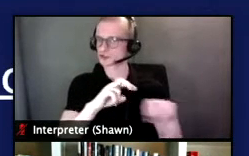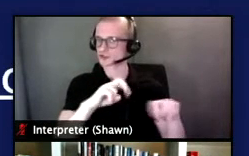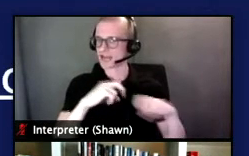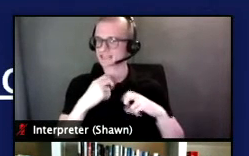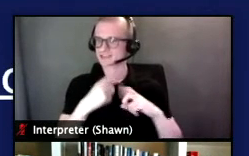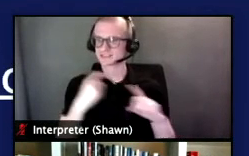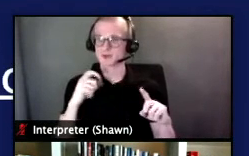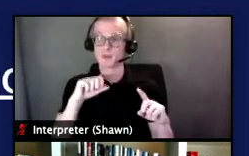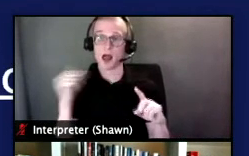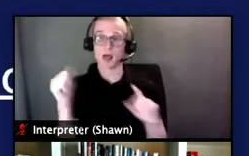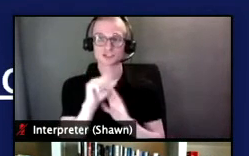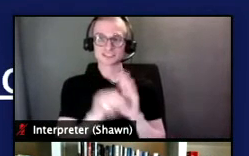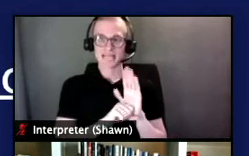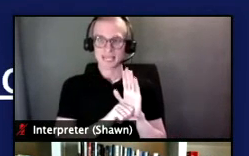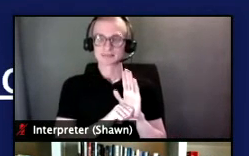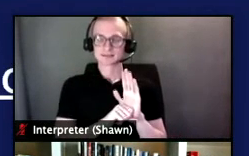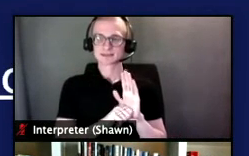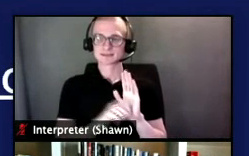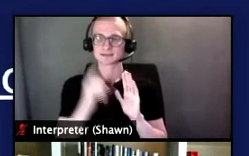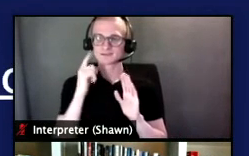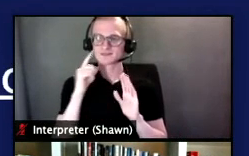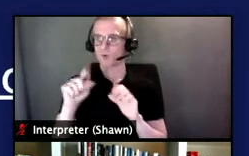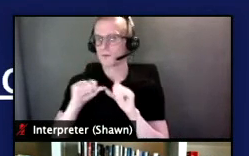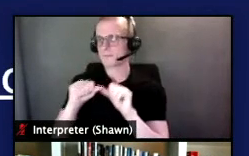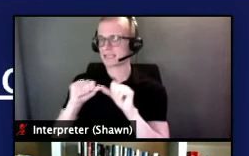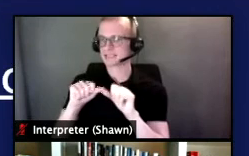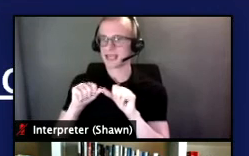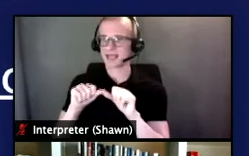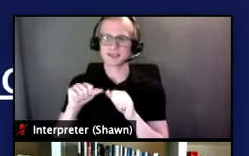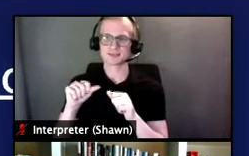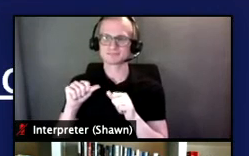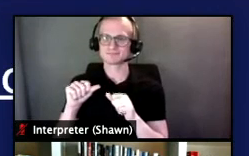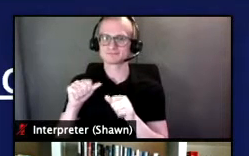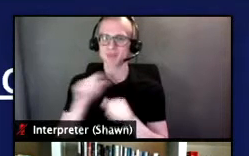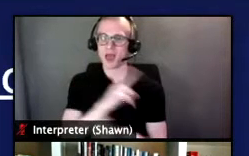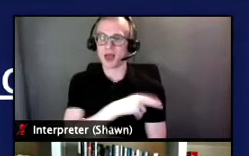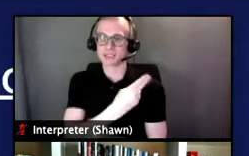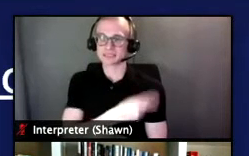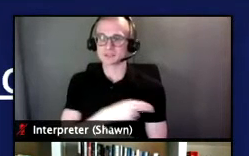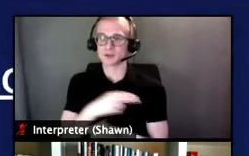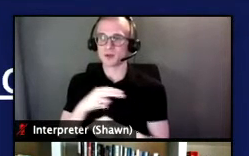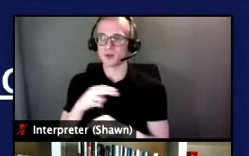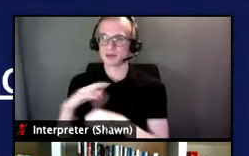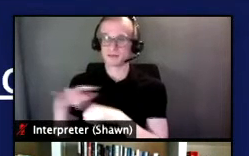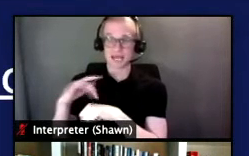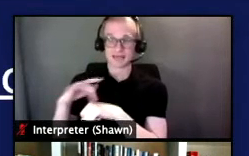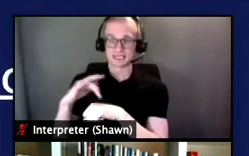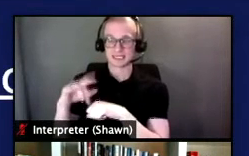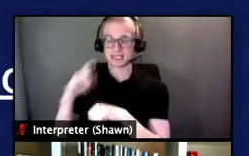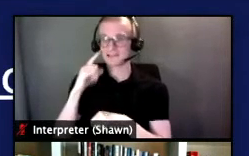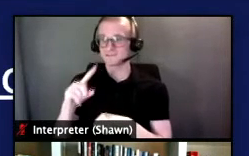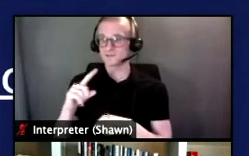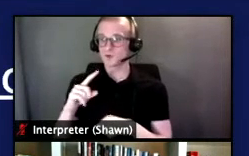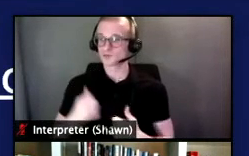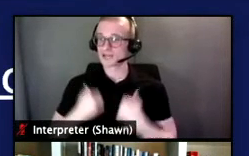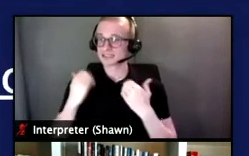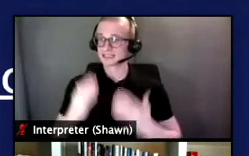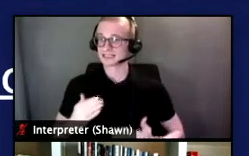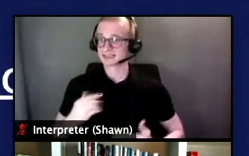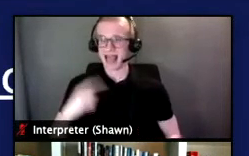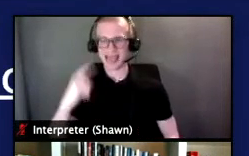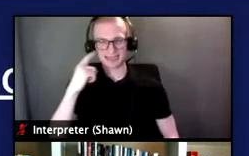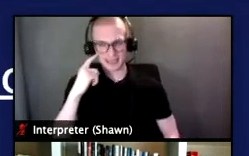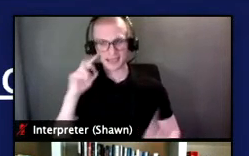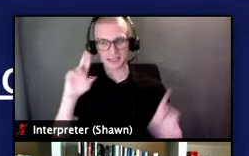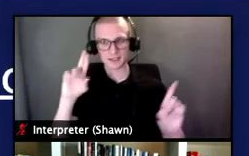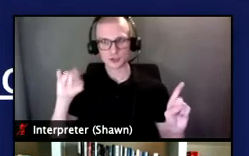hospital capacity for Colorado residents. I think Utah has advised hospitals, if I'm not mistaken, to